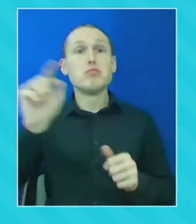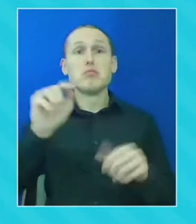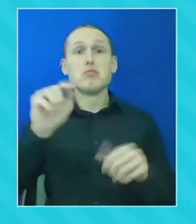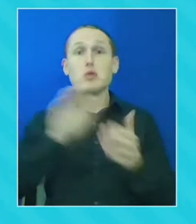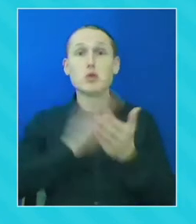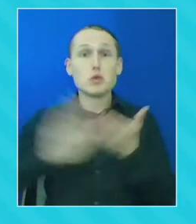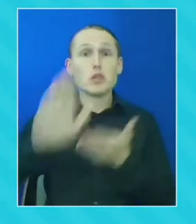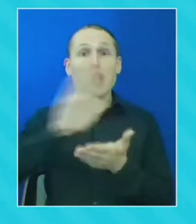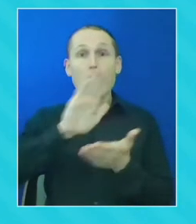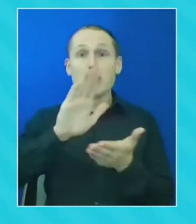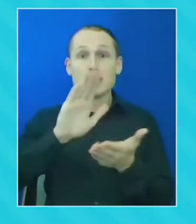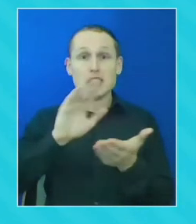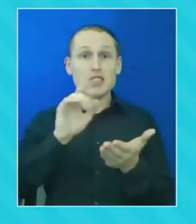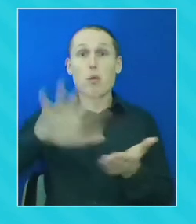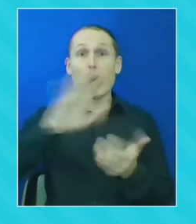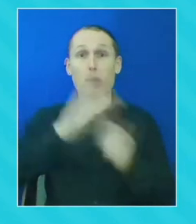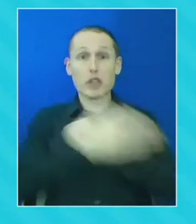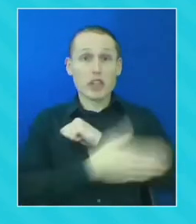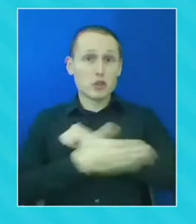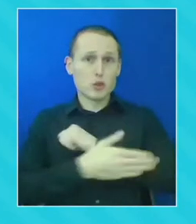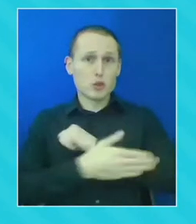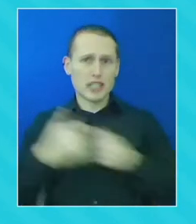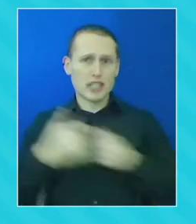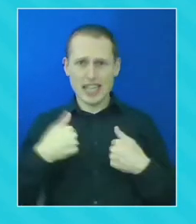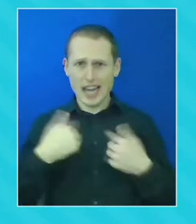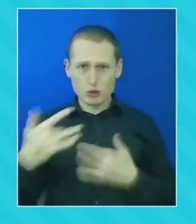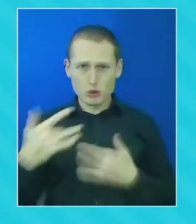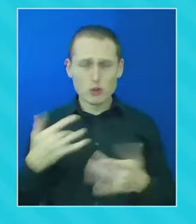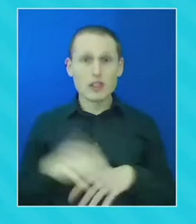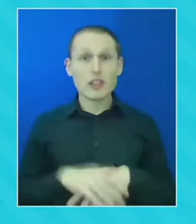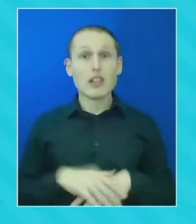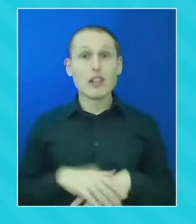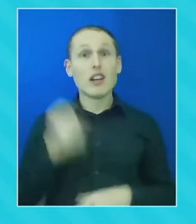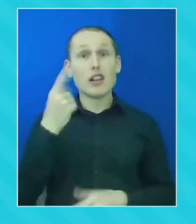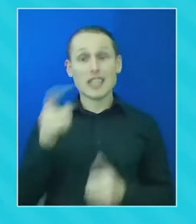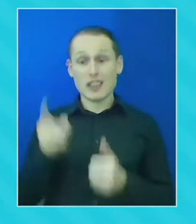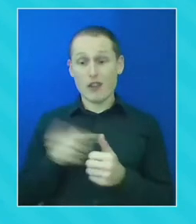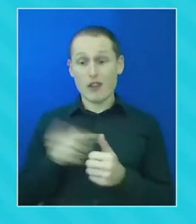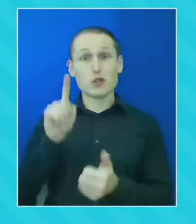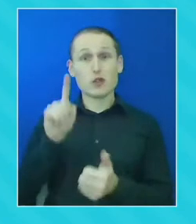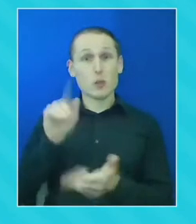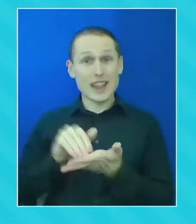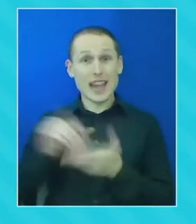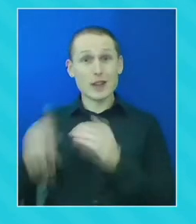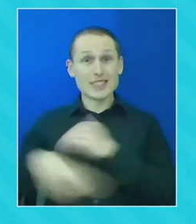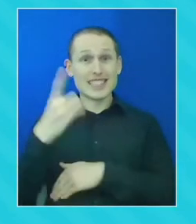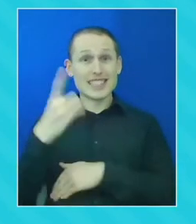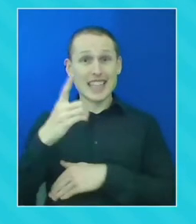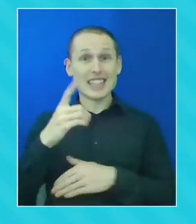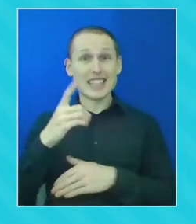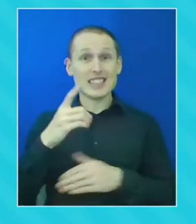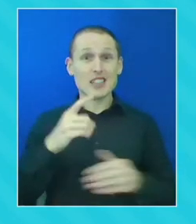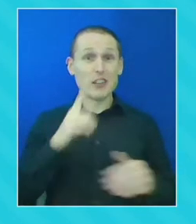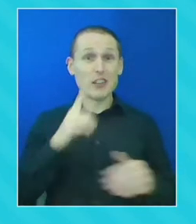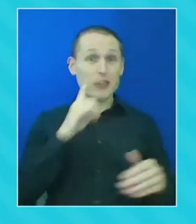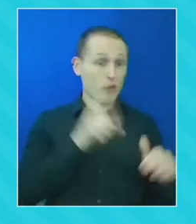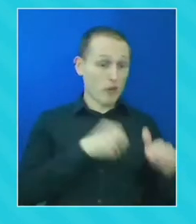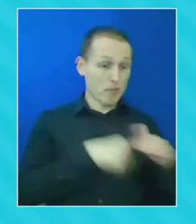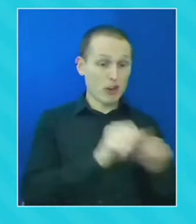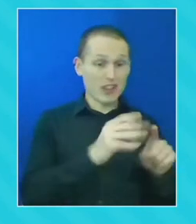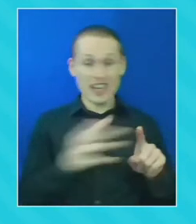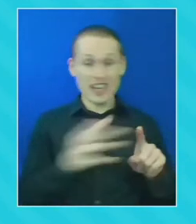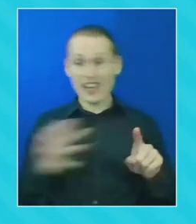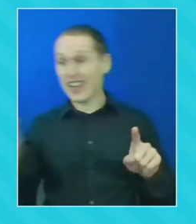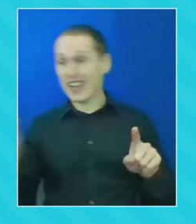worrisome. You see, those first 1,000 days of life from conception to the age of 2 are critical because the brain is growing at its